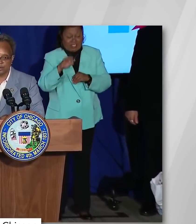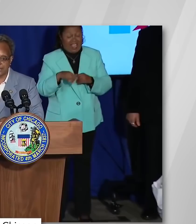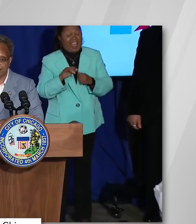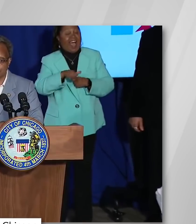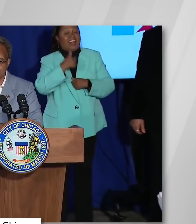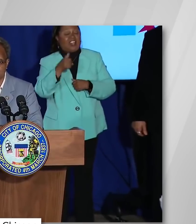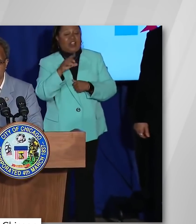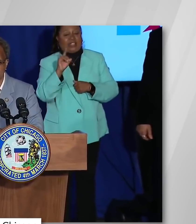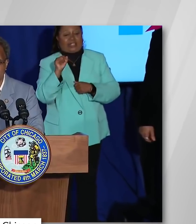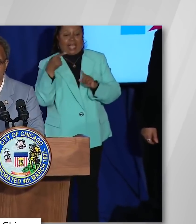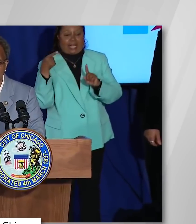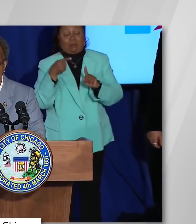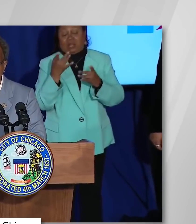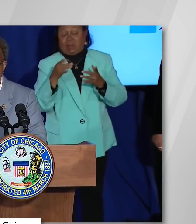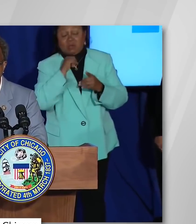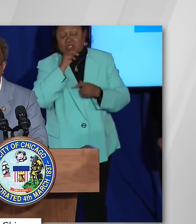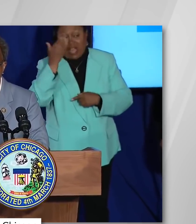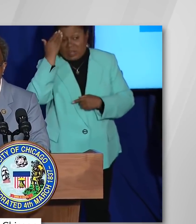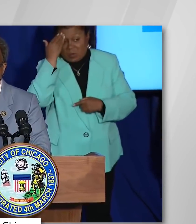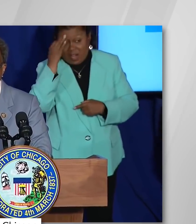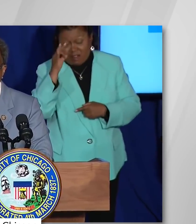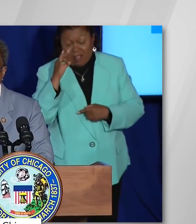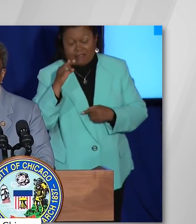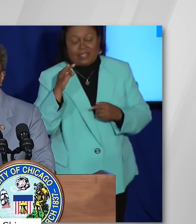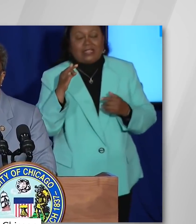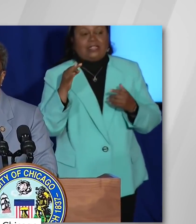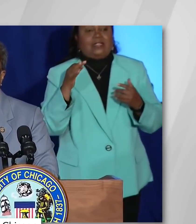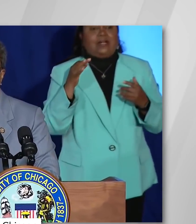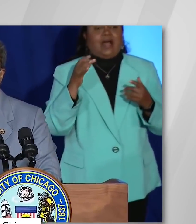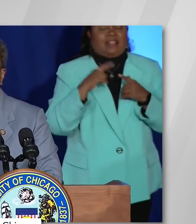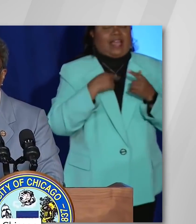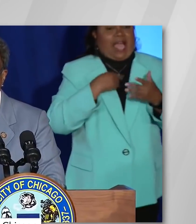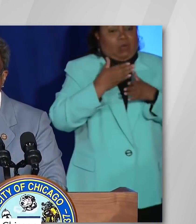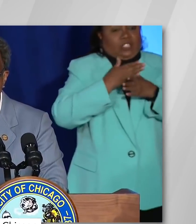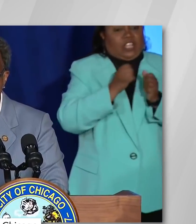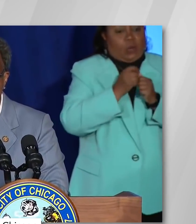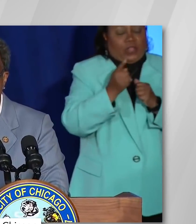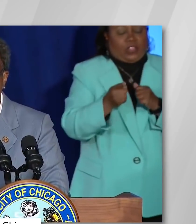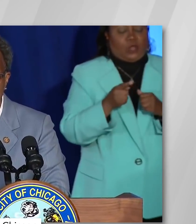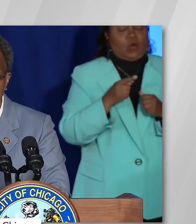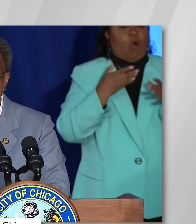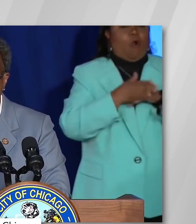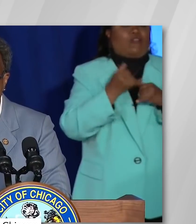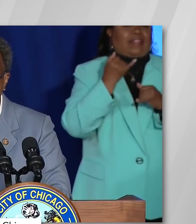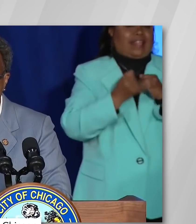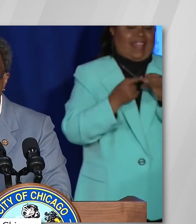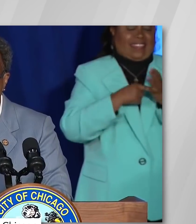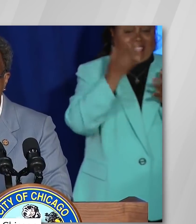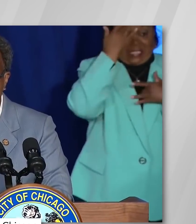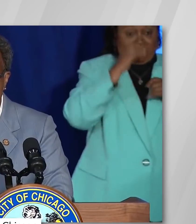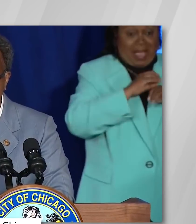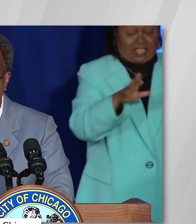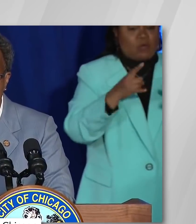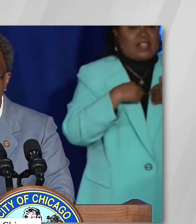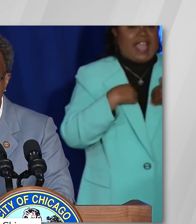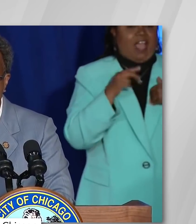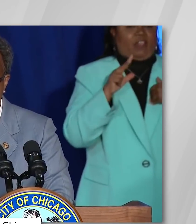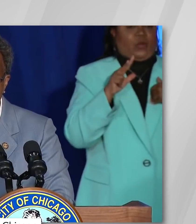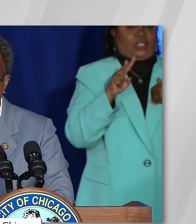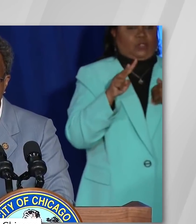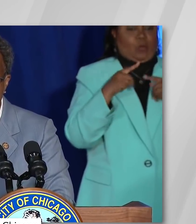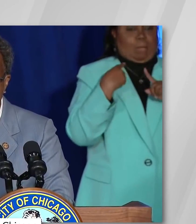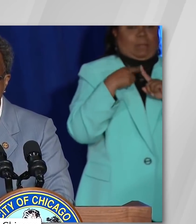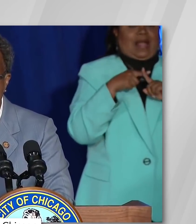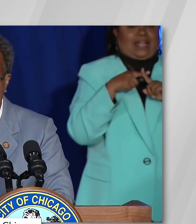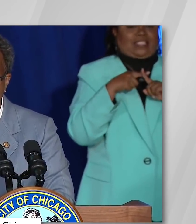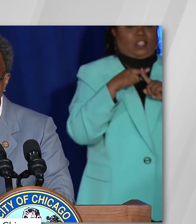Another data point that maybe you're not aware of, but I will share with you. Over the course of this pandemic, we've had 32